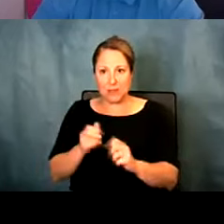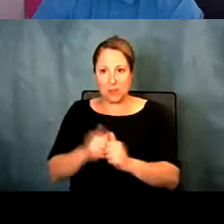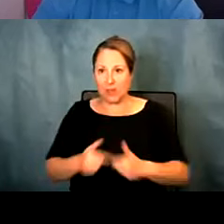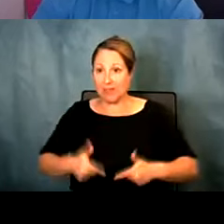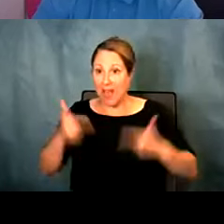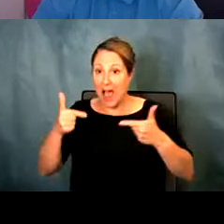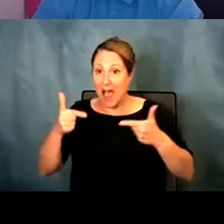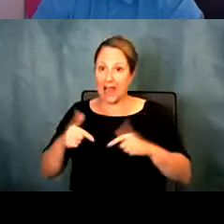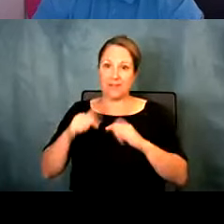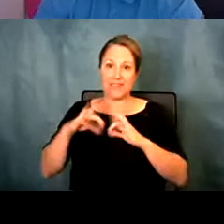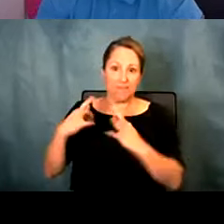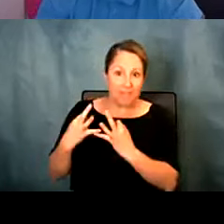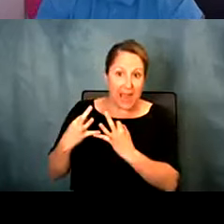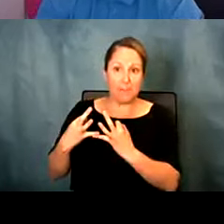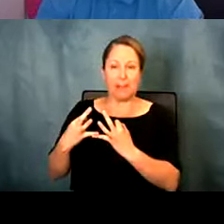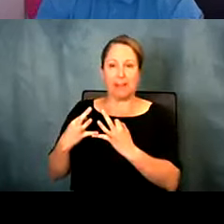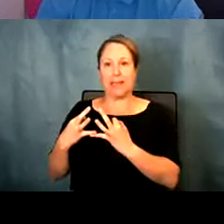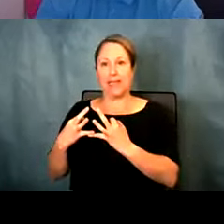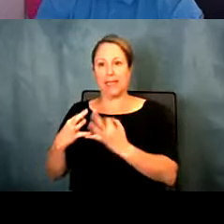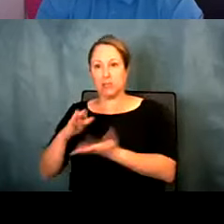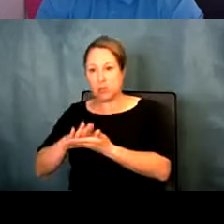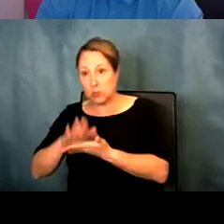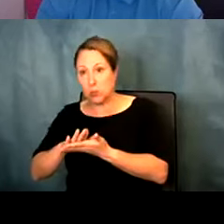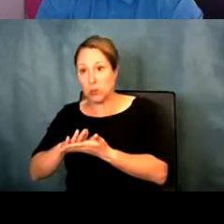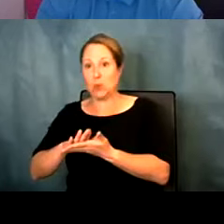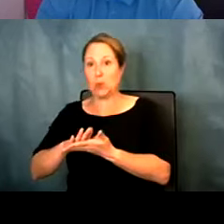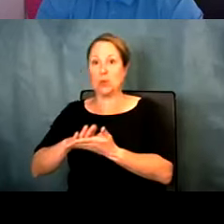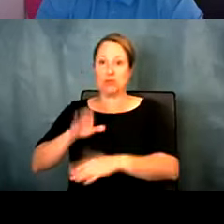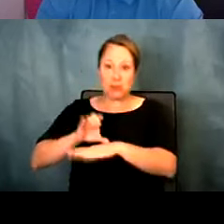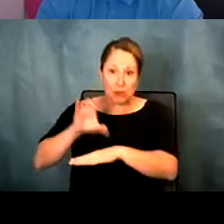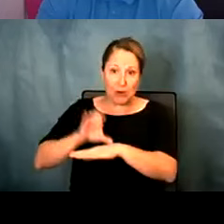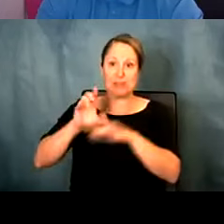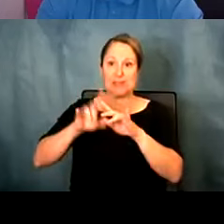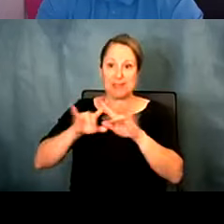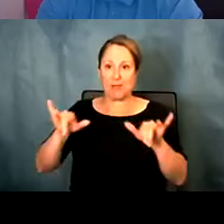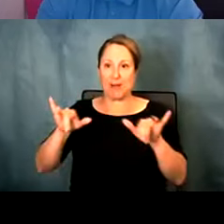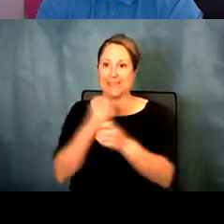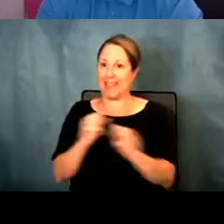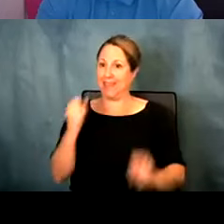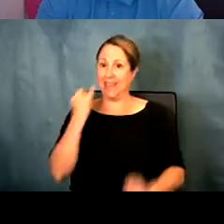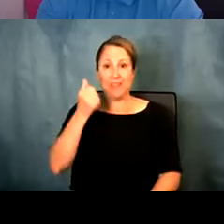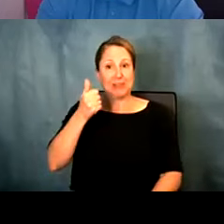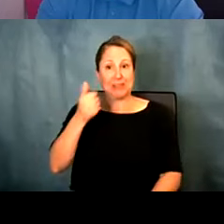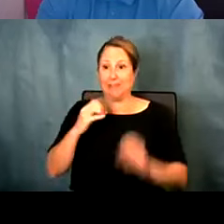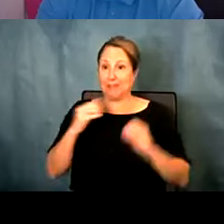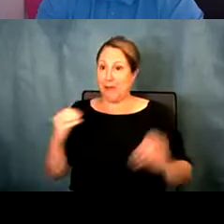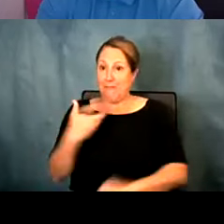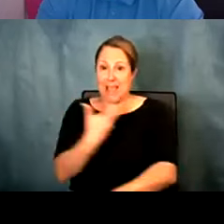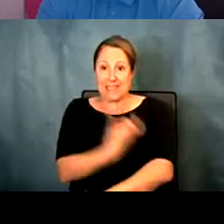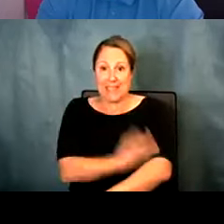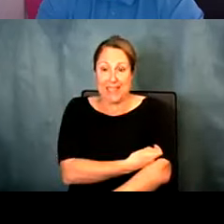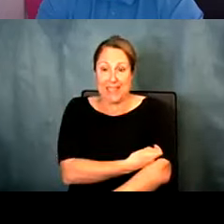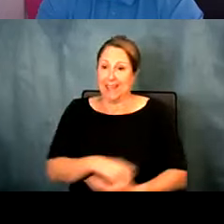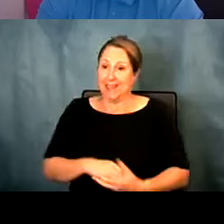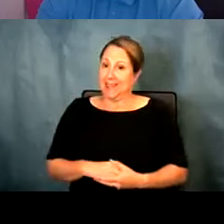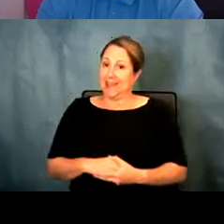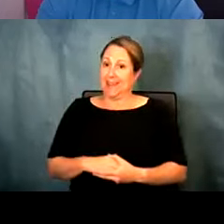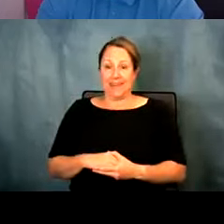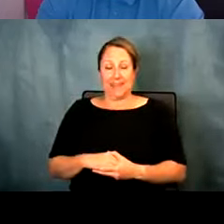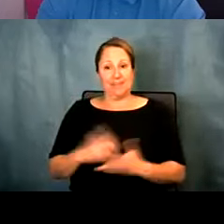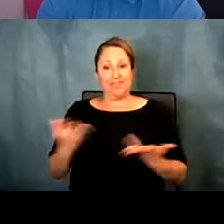safely. So when you're unvaccinated, I mean, and this is the thing that's interesting, because a lot of